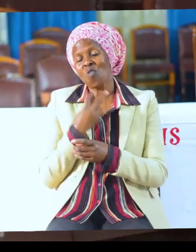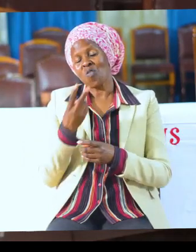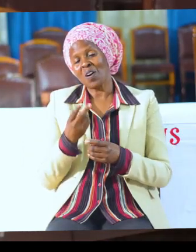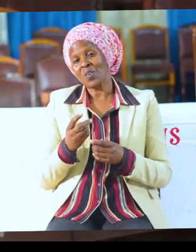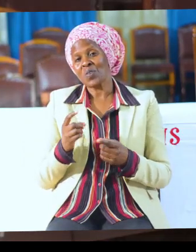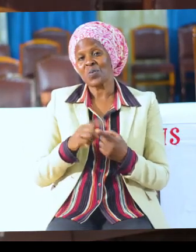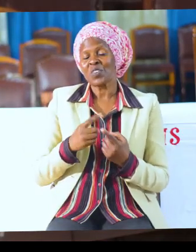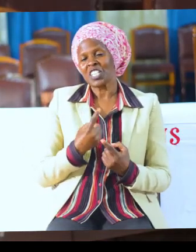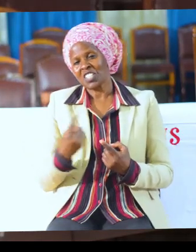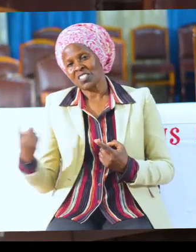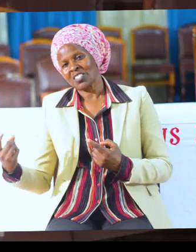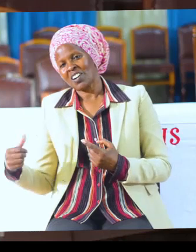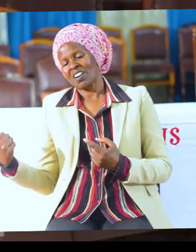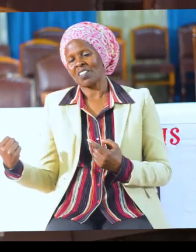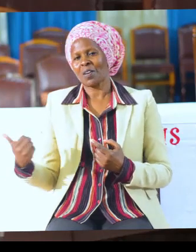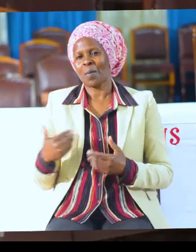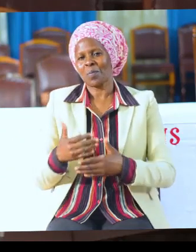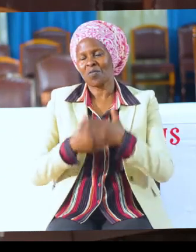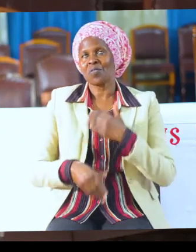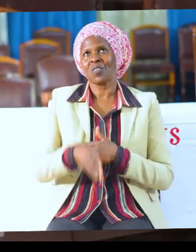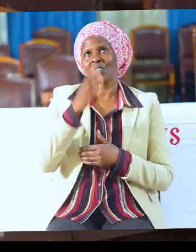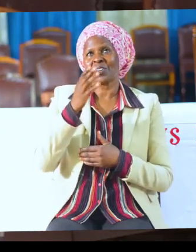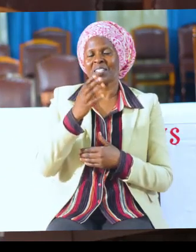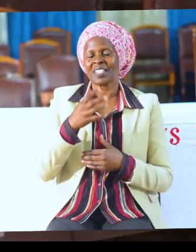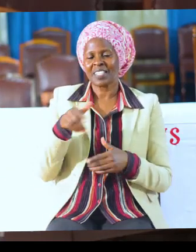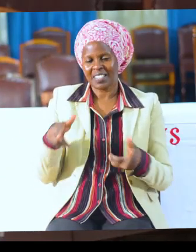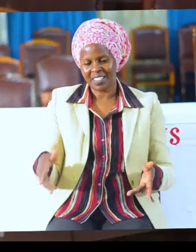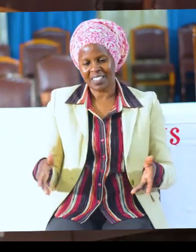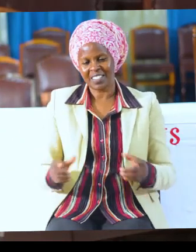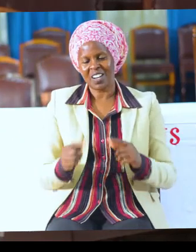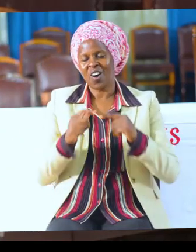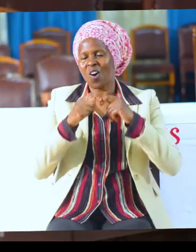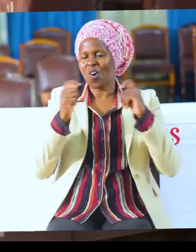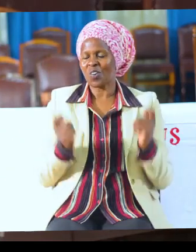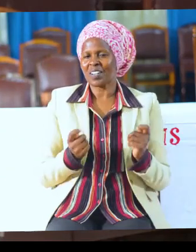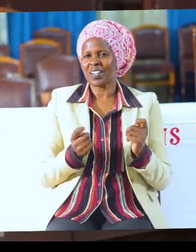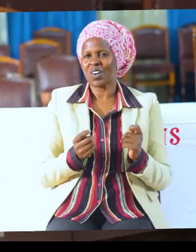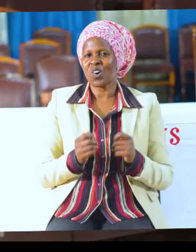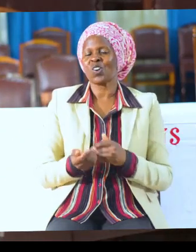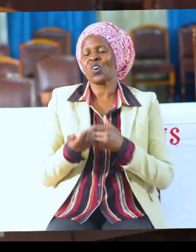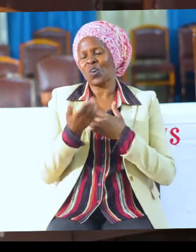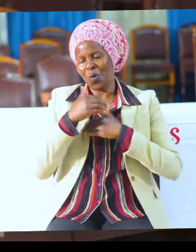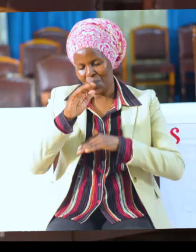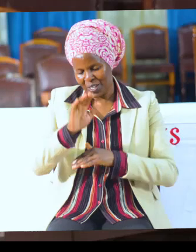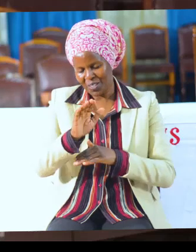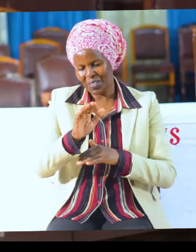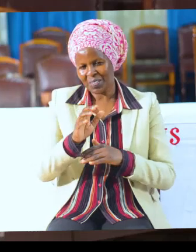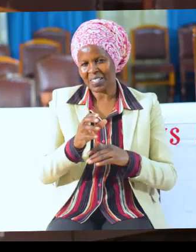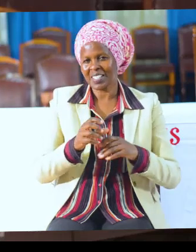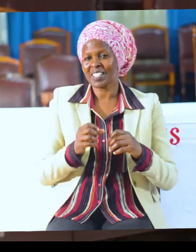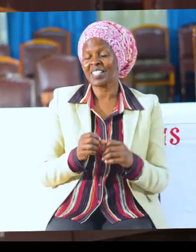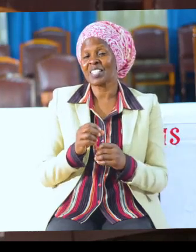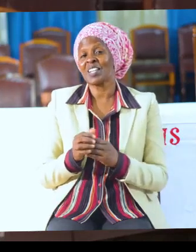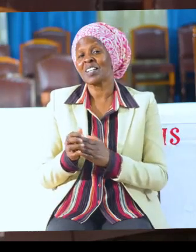other, you know, before God and before the altars. Again, when members are being commissioned to take various